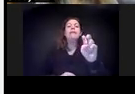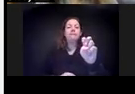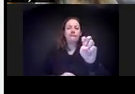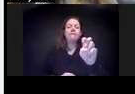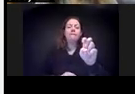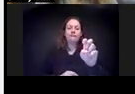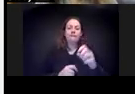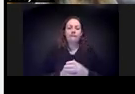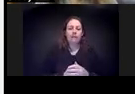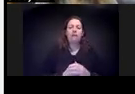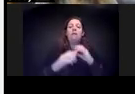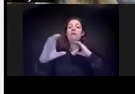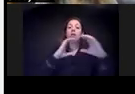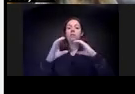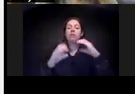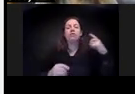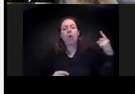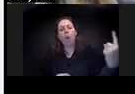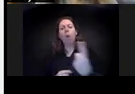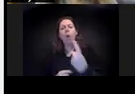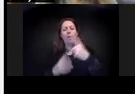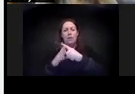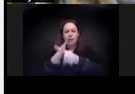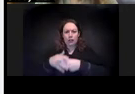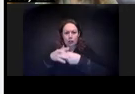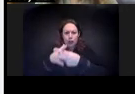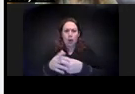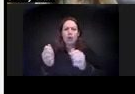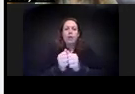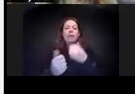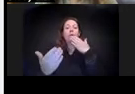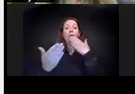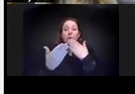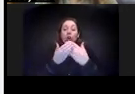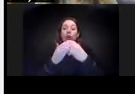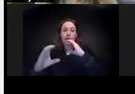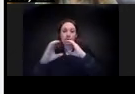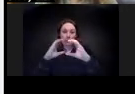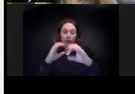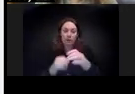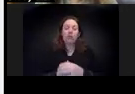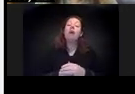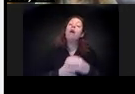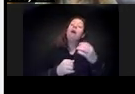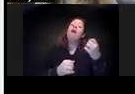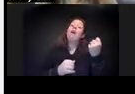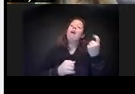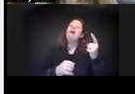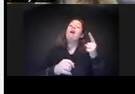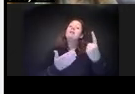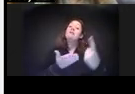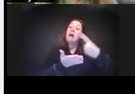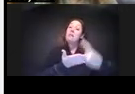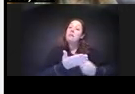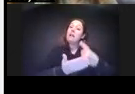Communication should always start with good communication. However, sometimes good communication is not